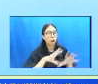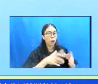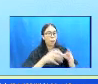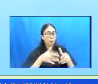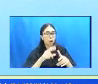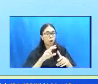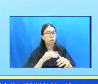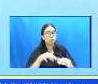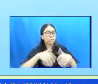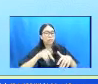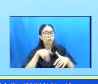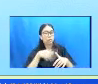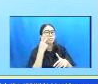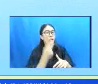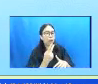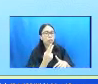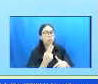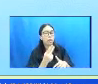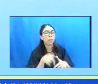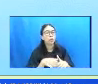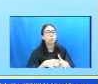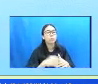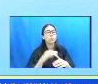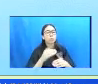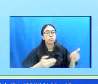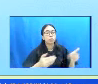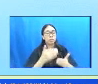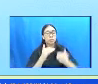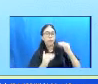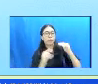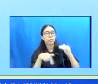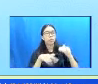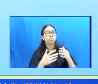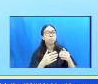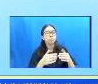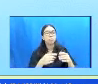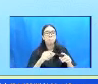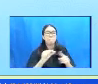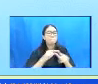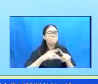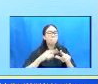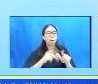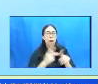due to climate change. Maybe Taki, you have something to add to that.